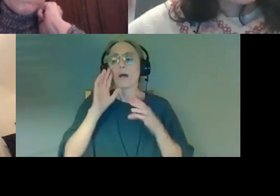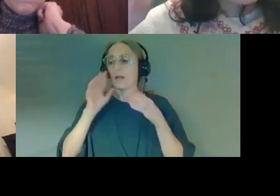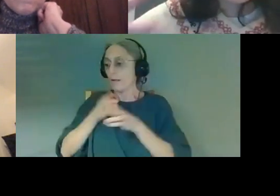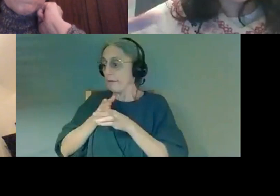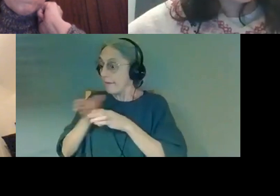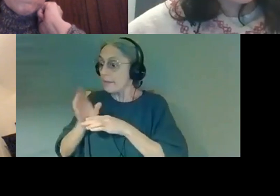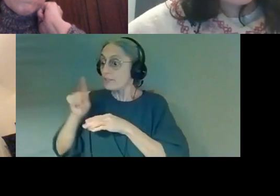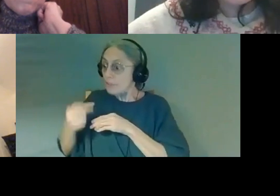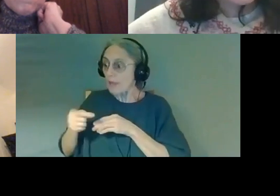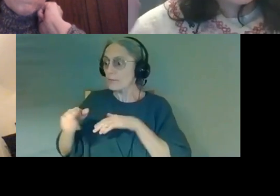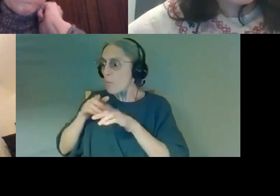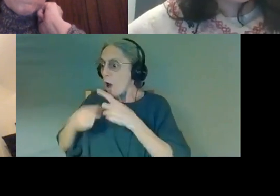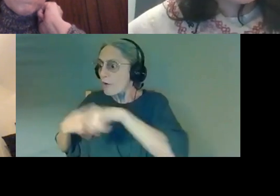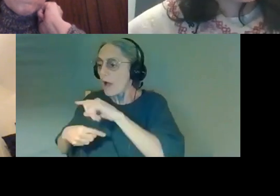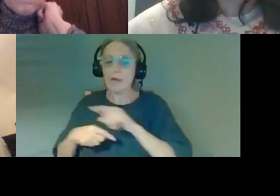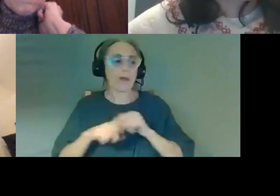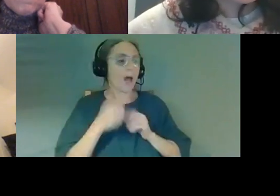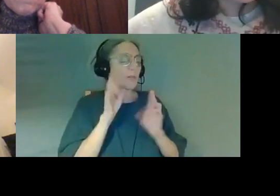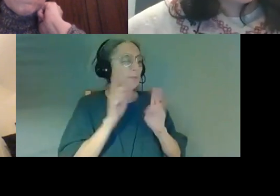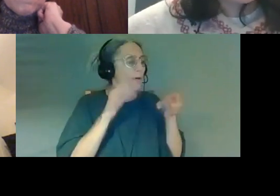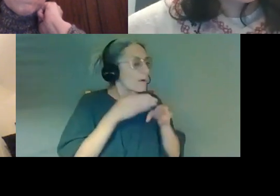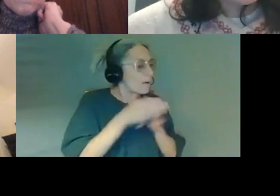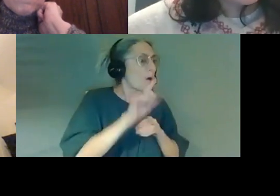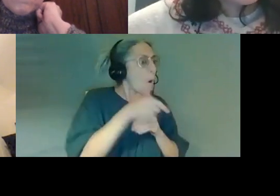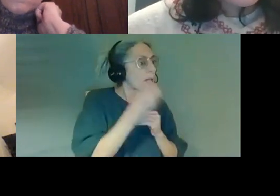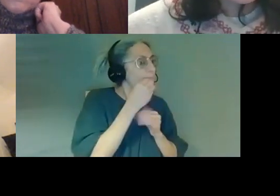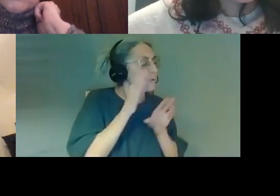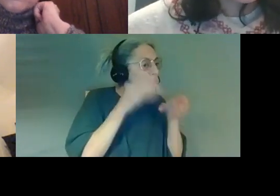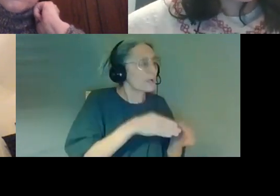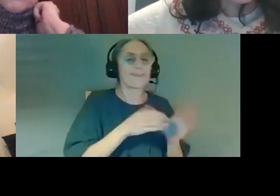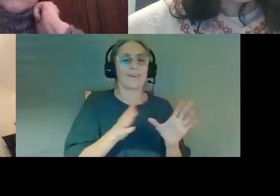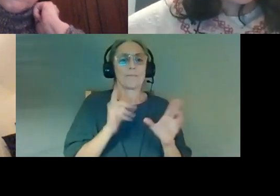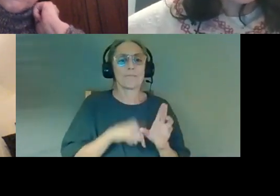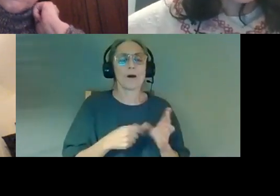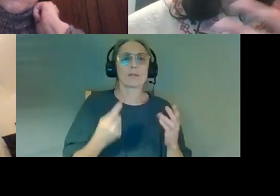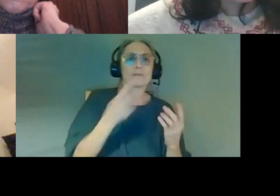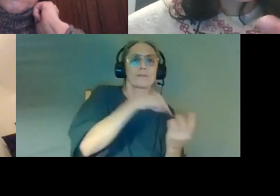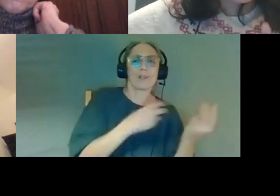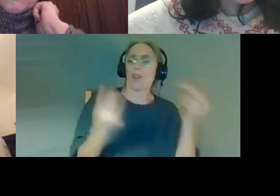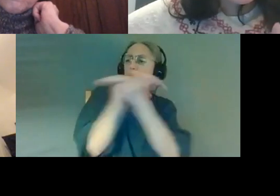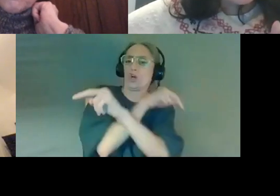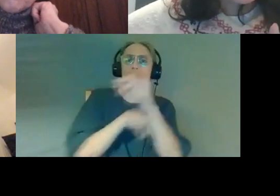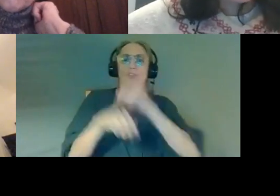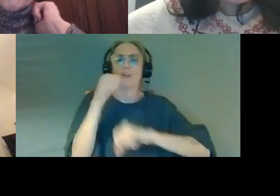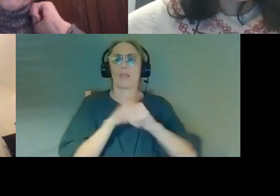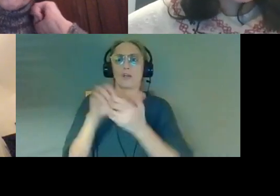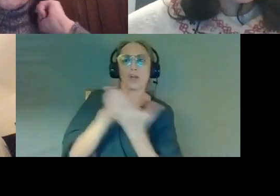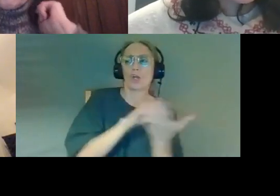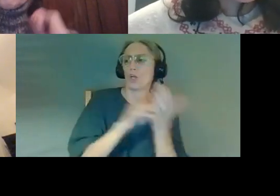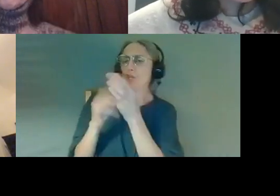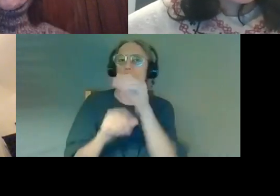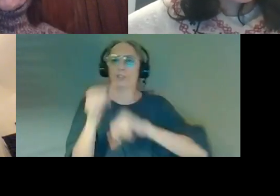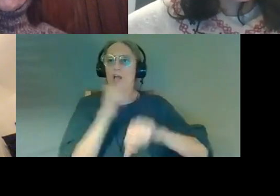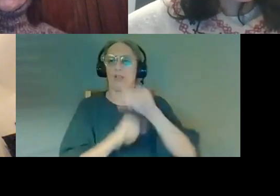that fragments, like Linda said, that fragments us too much. And we start making decisions that aren't actually benefiting